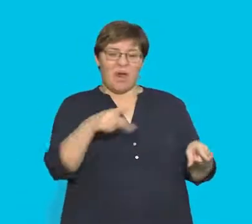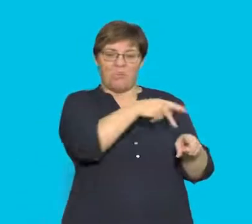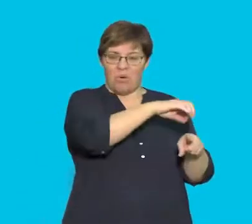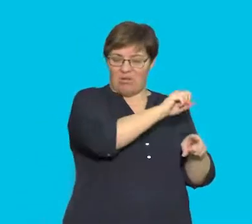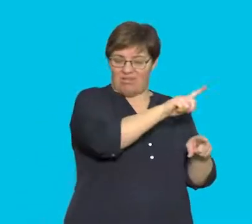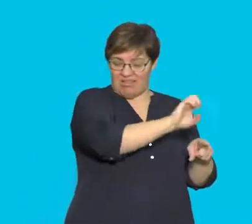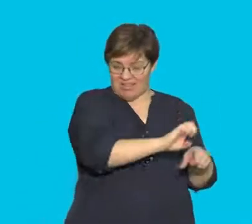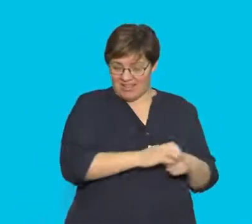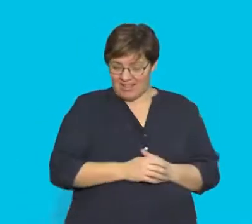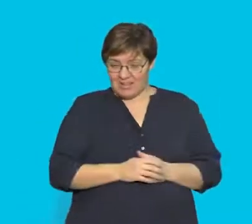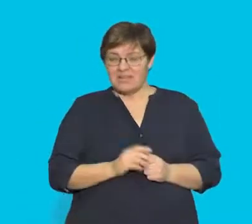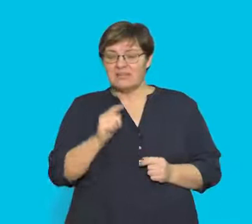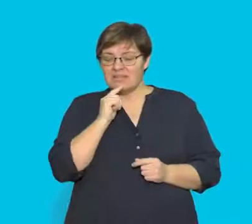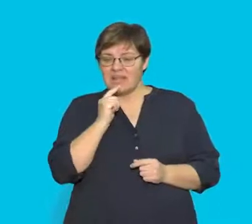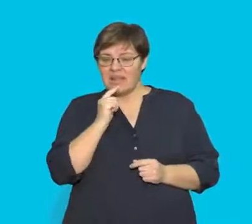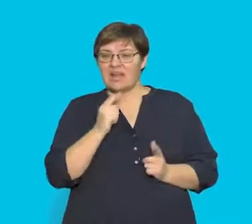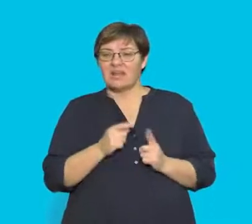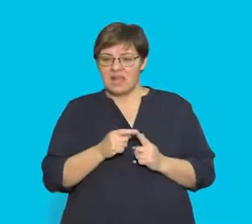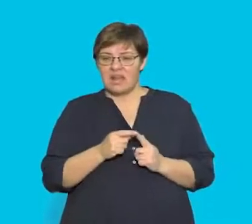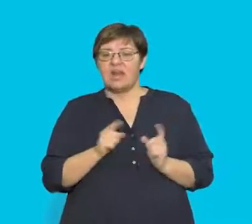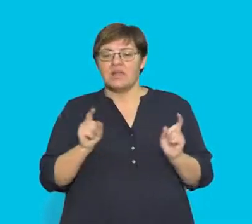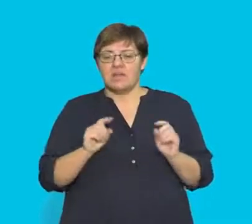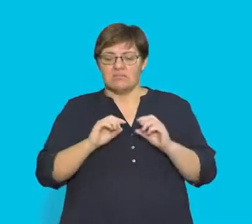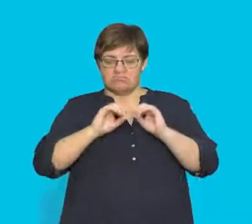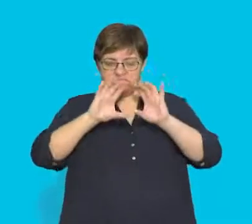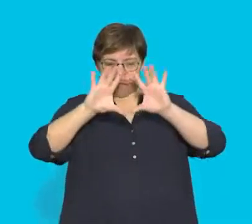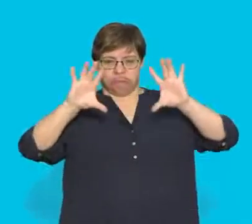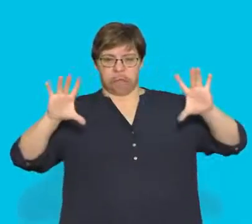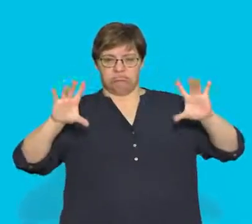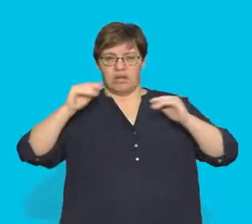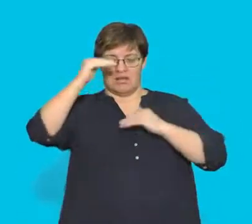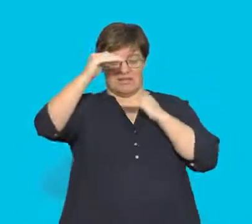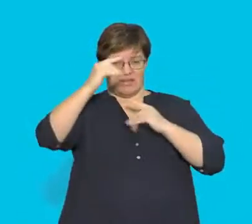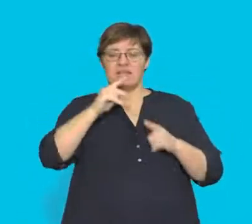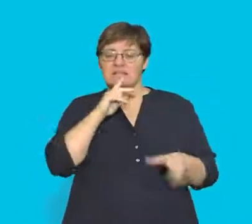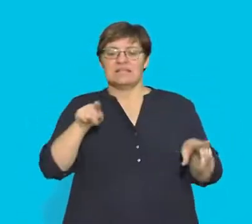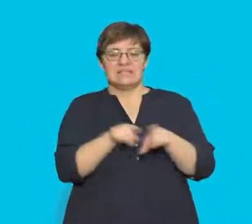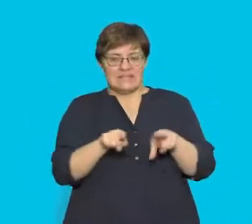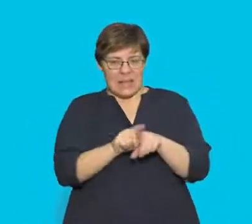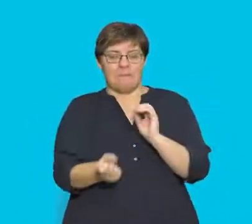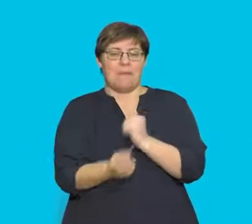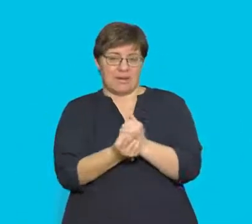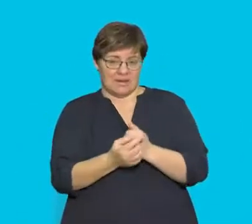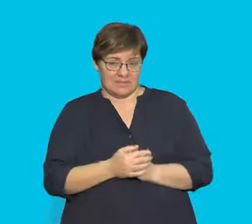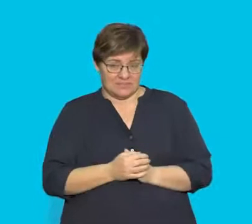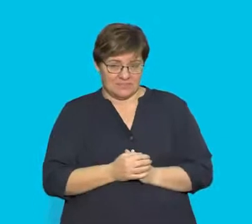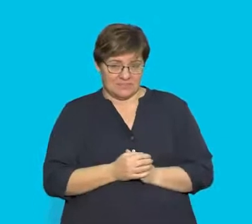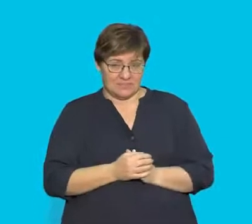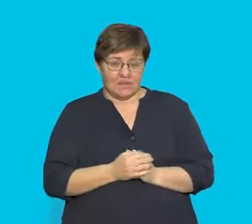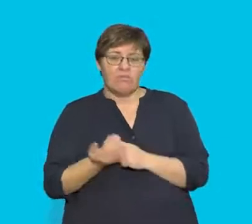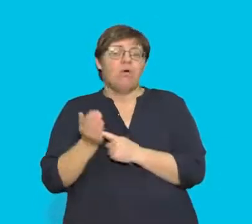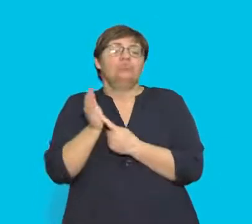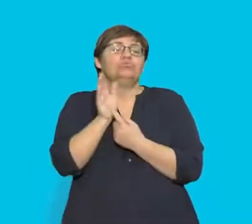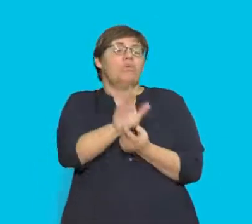If we add to the field lines on the outside, you'll see they are spread out. And that's exactly what's happening here. So what I'm trying